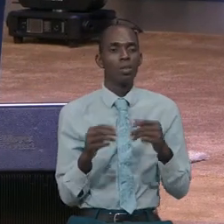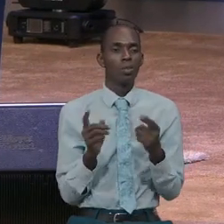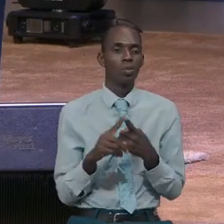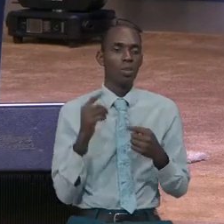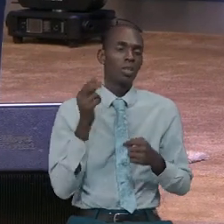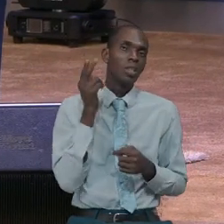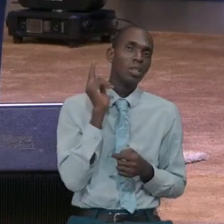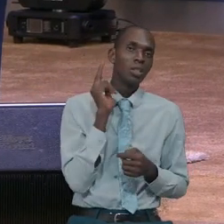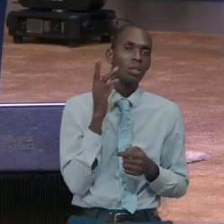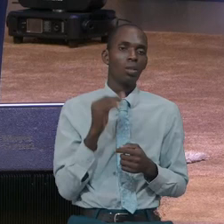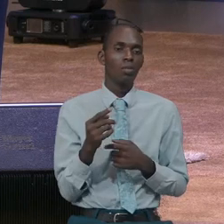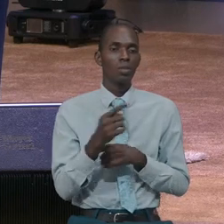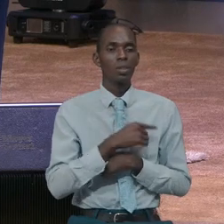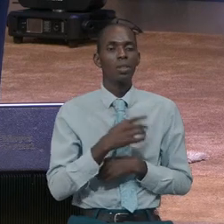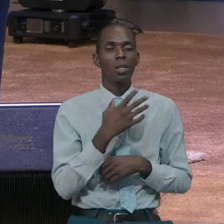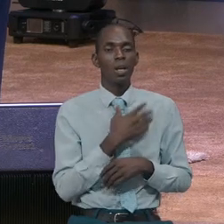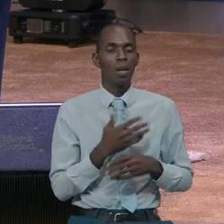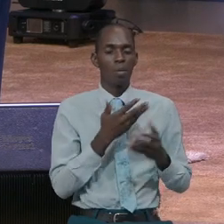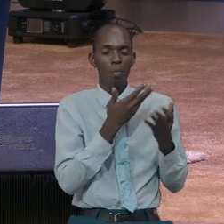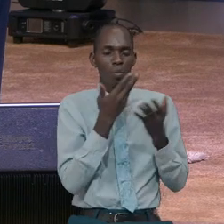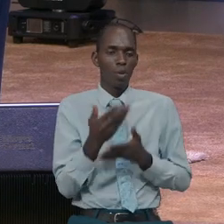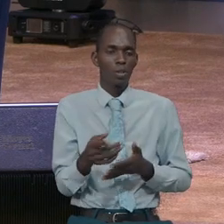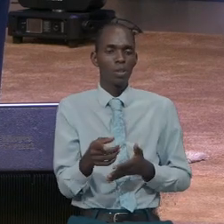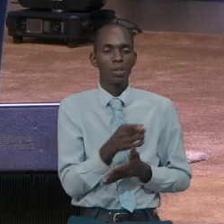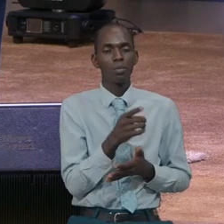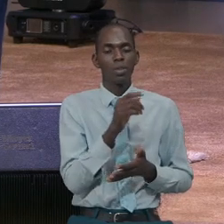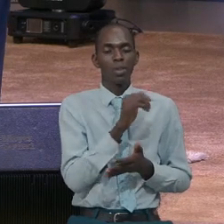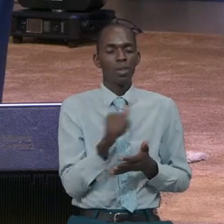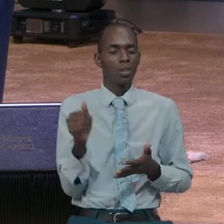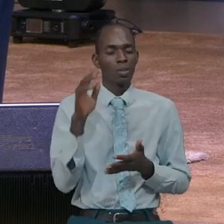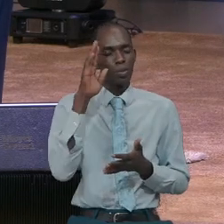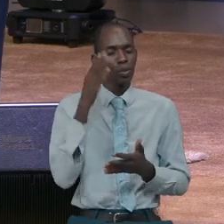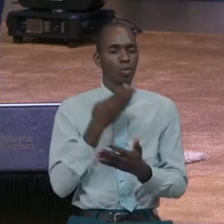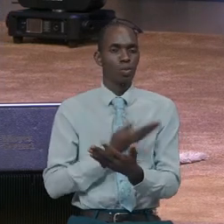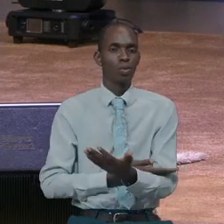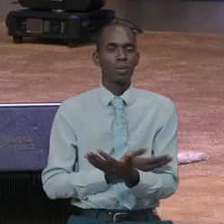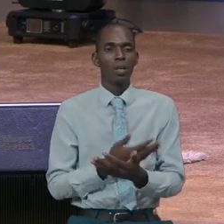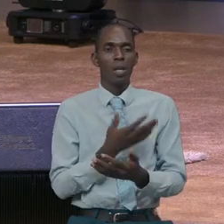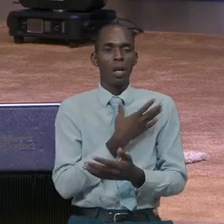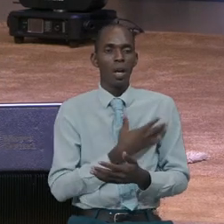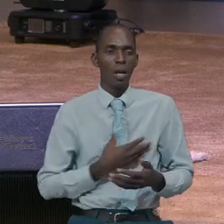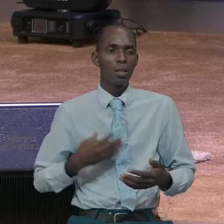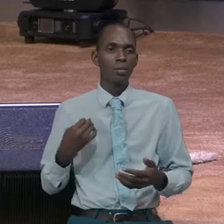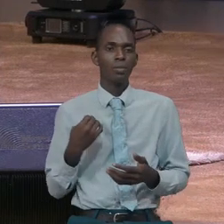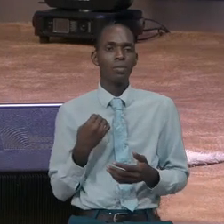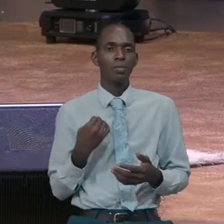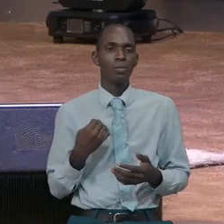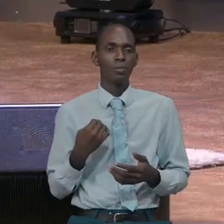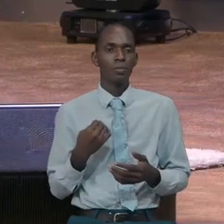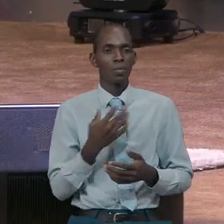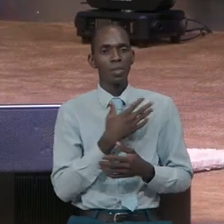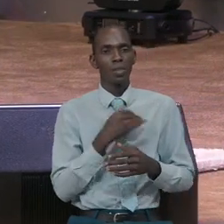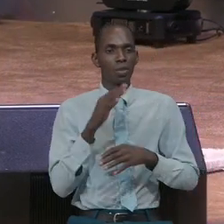they brought him, the Son, near before him, the Father, the Ancient of